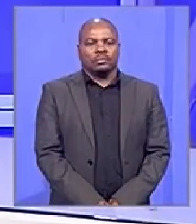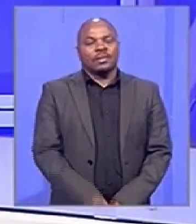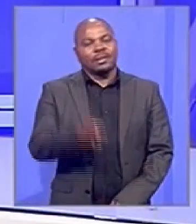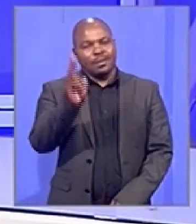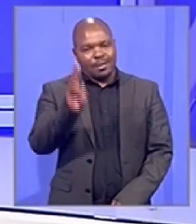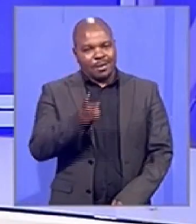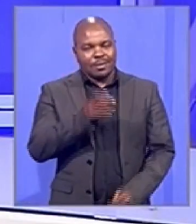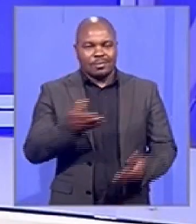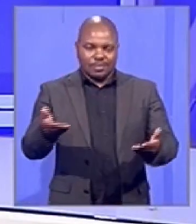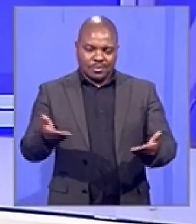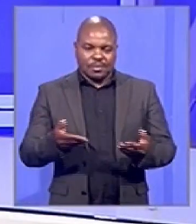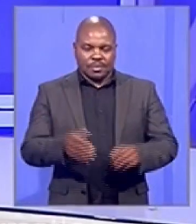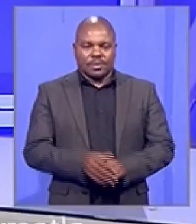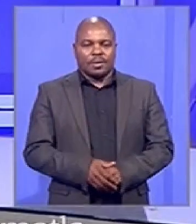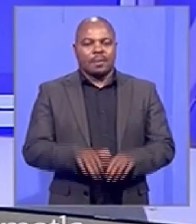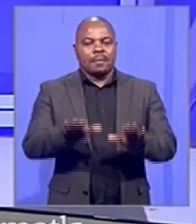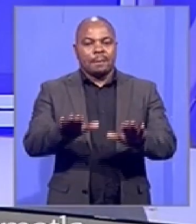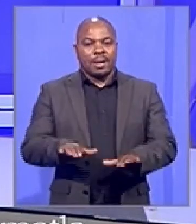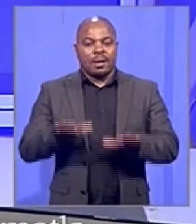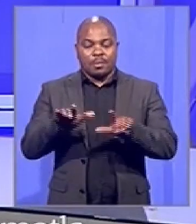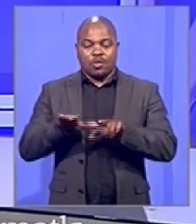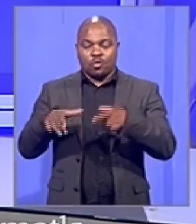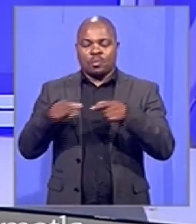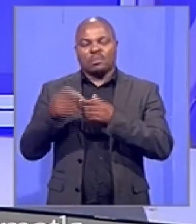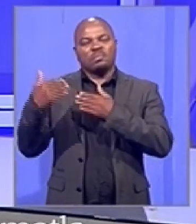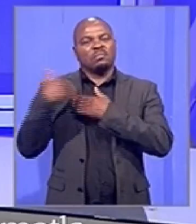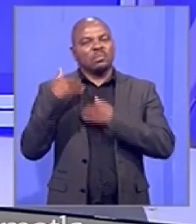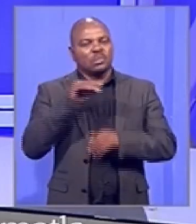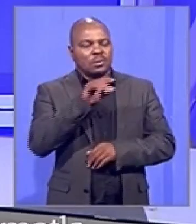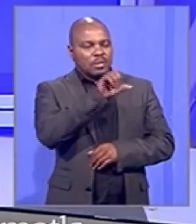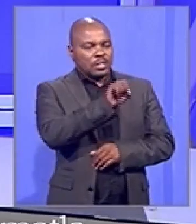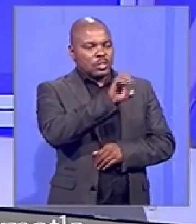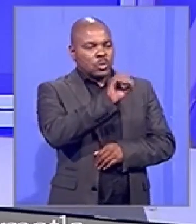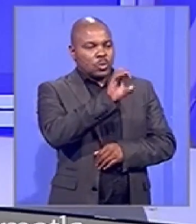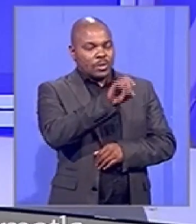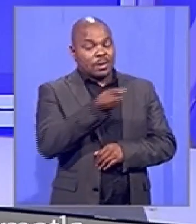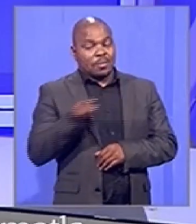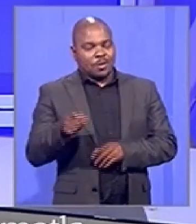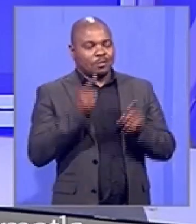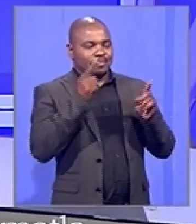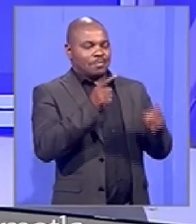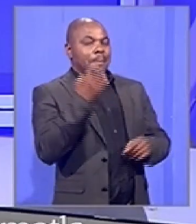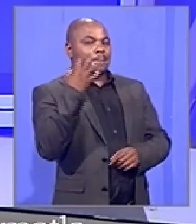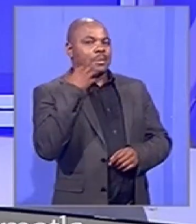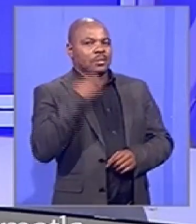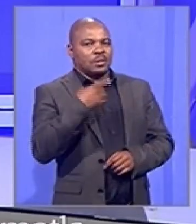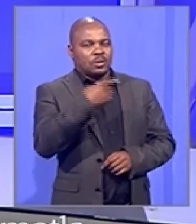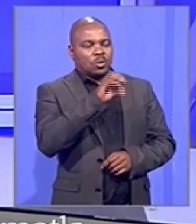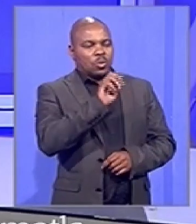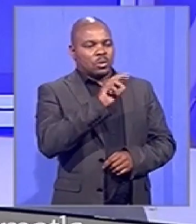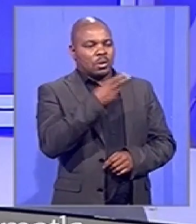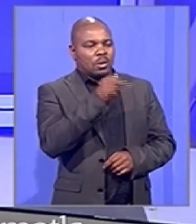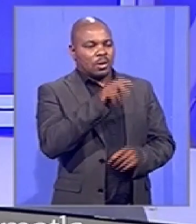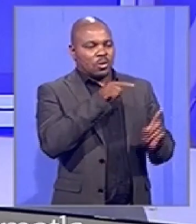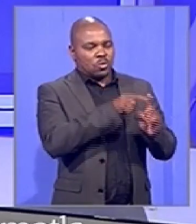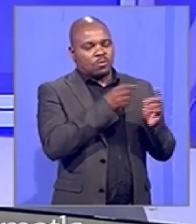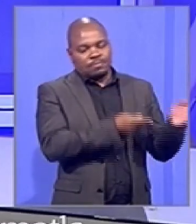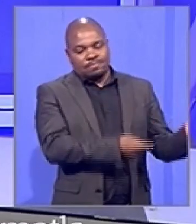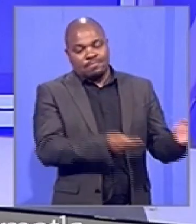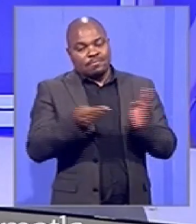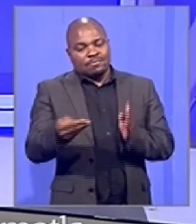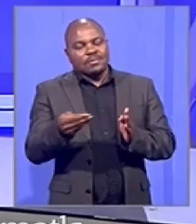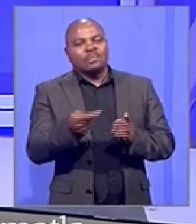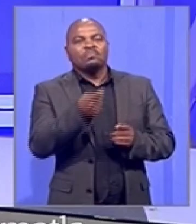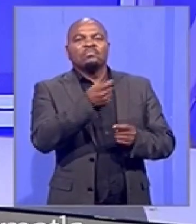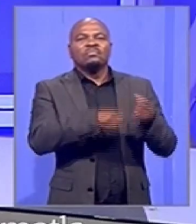Harabela ro amohele mohi komiti ya parlamente ya dikgwebo tsa mmuso e tla laela letona Pravin Gordhan ho fana ka ditokomane tse mabapi le thekiso ya diperesente